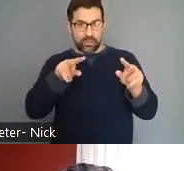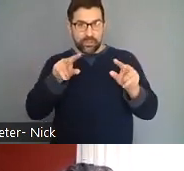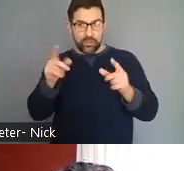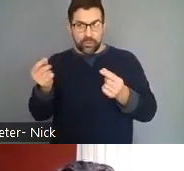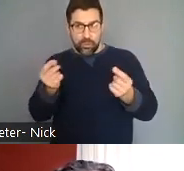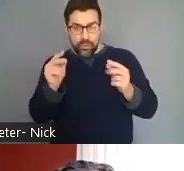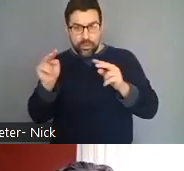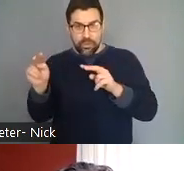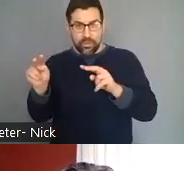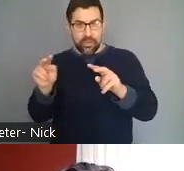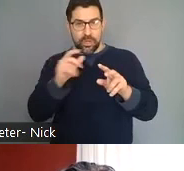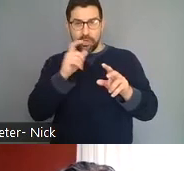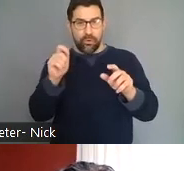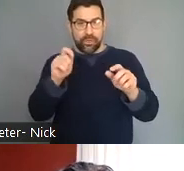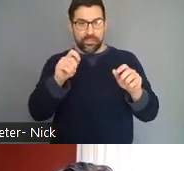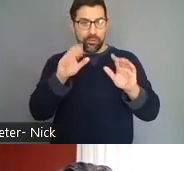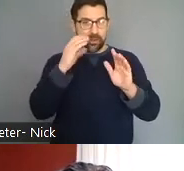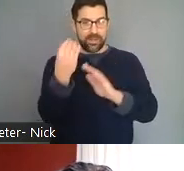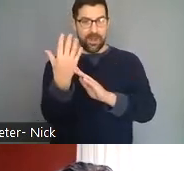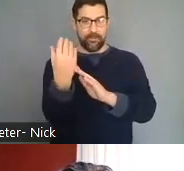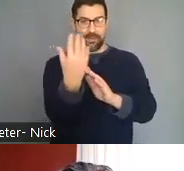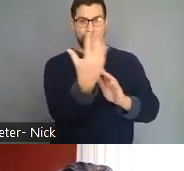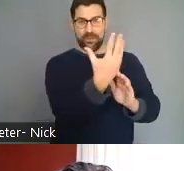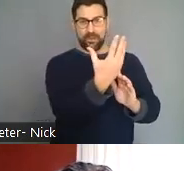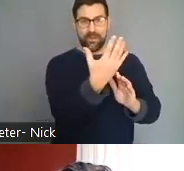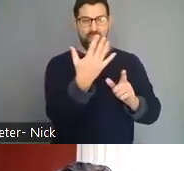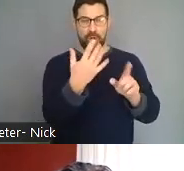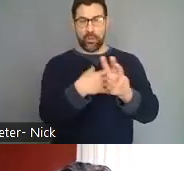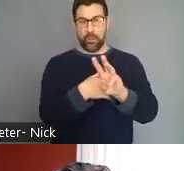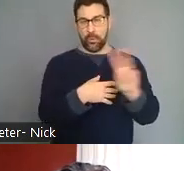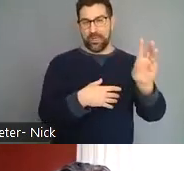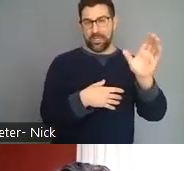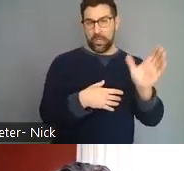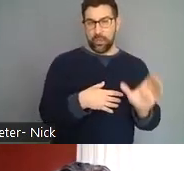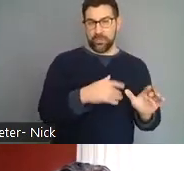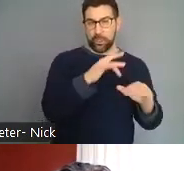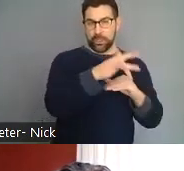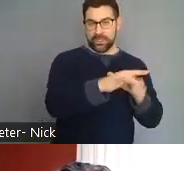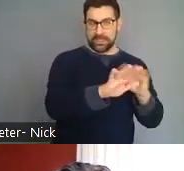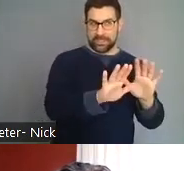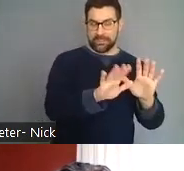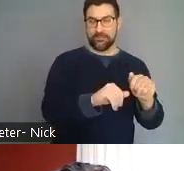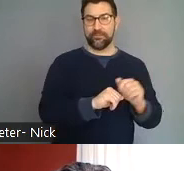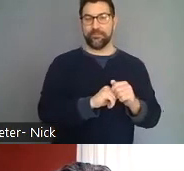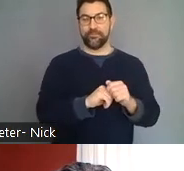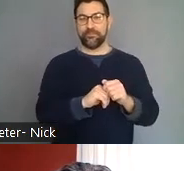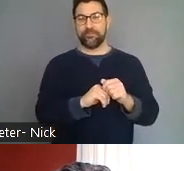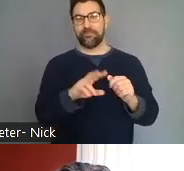all don't have to turn your cameras on because they're on the West Coast. It's early, so, you know,